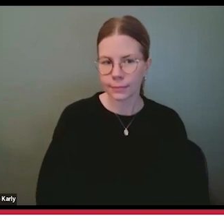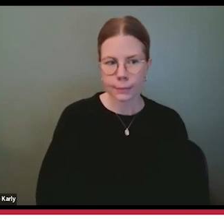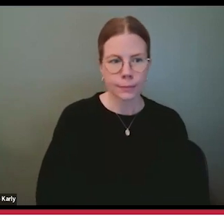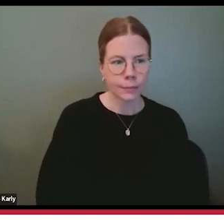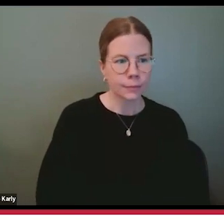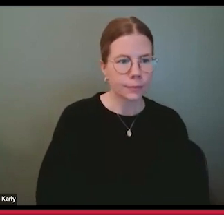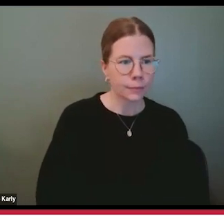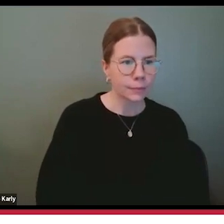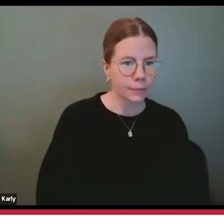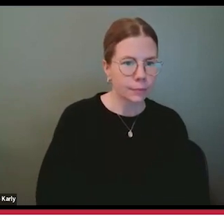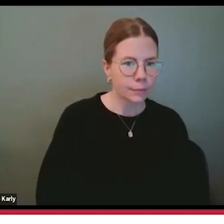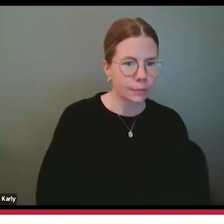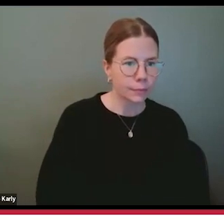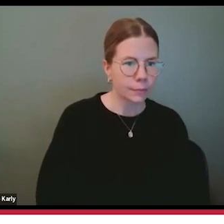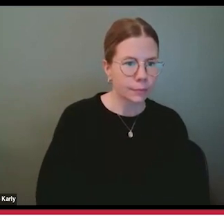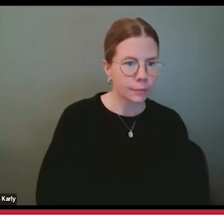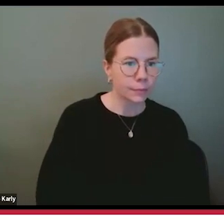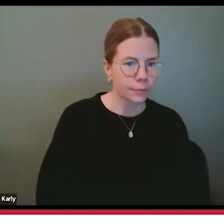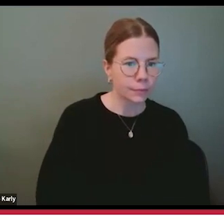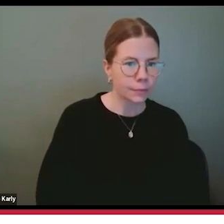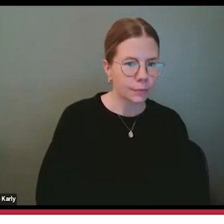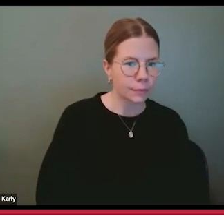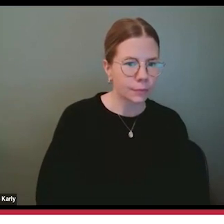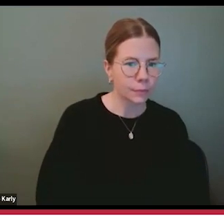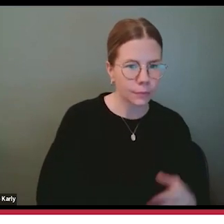hepatadenovirus is hepatitis B, but that's only one.